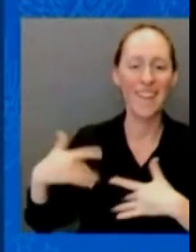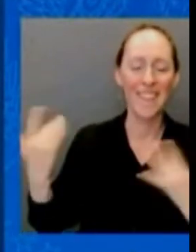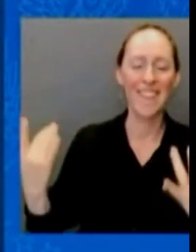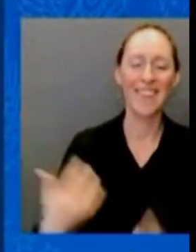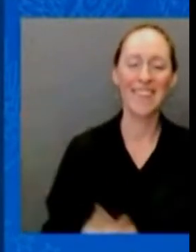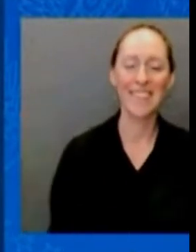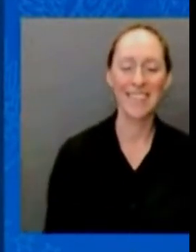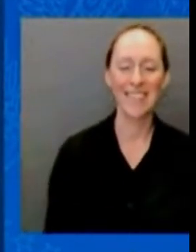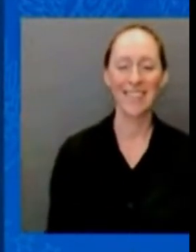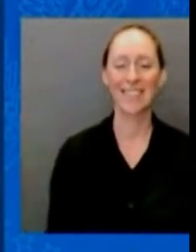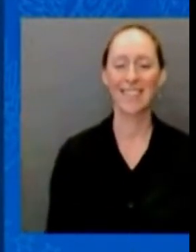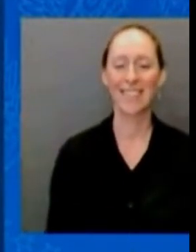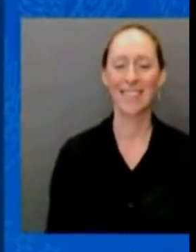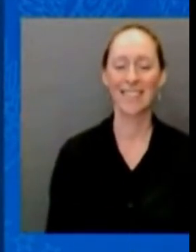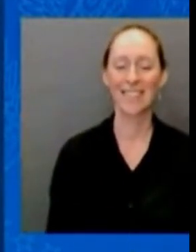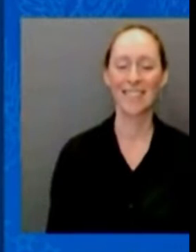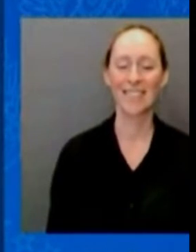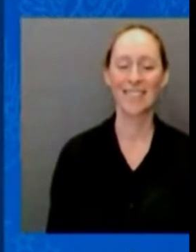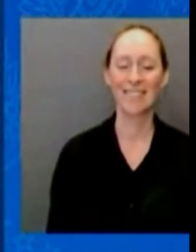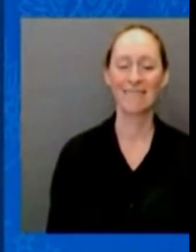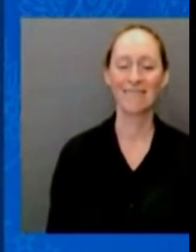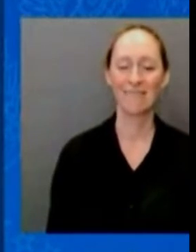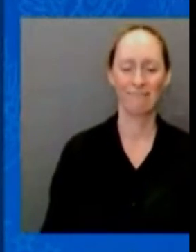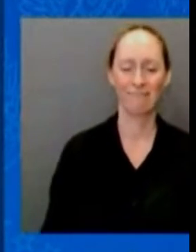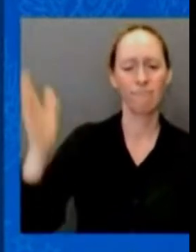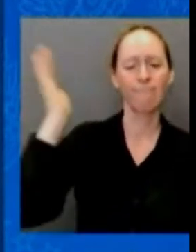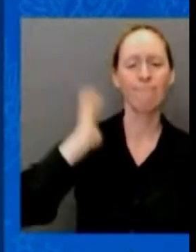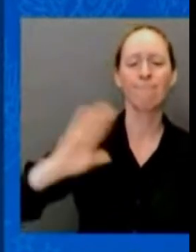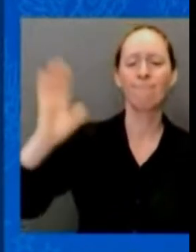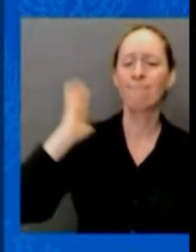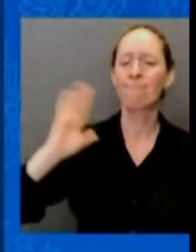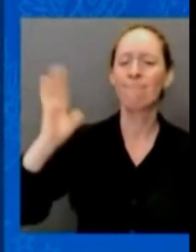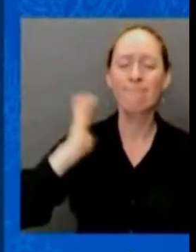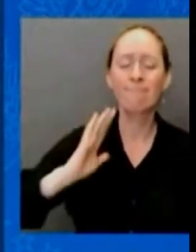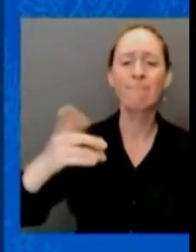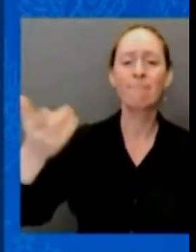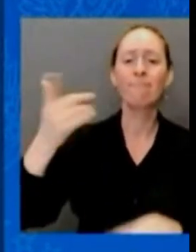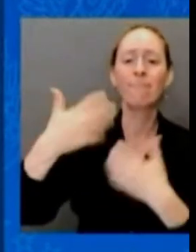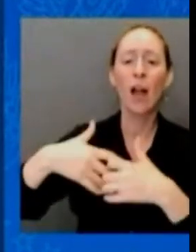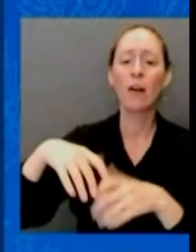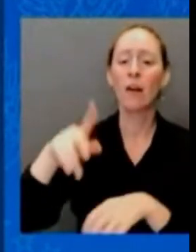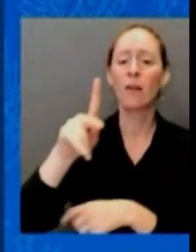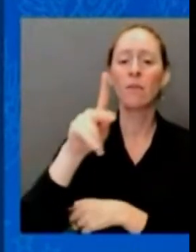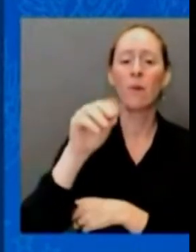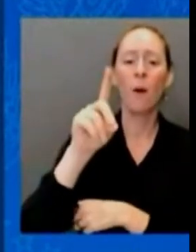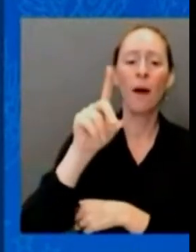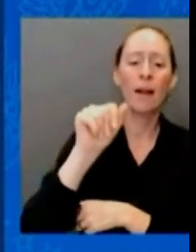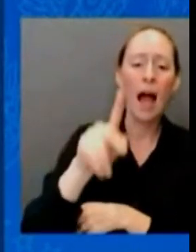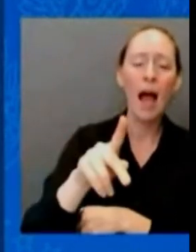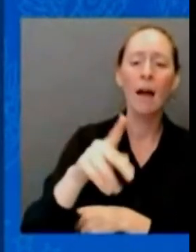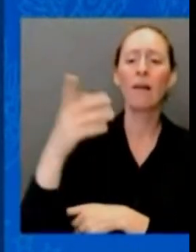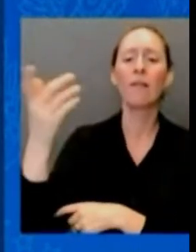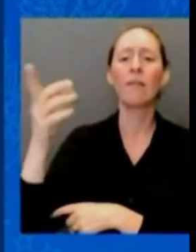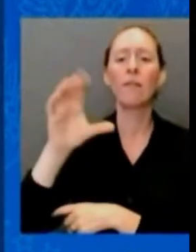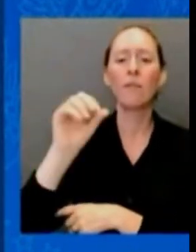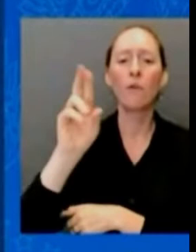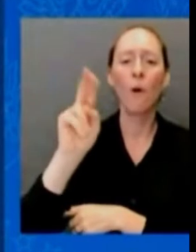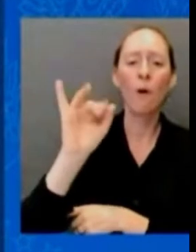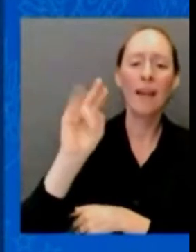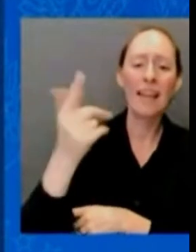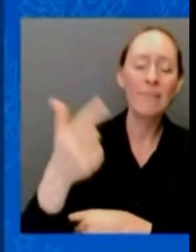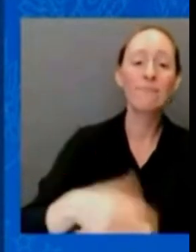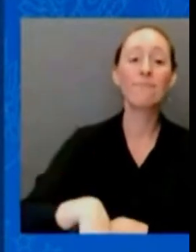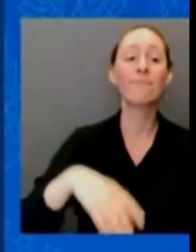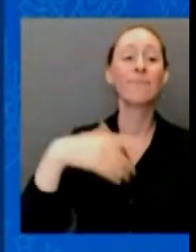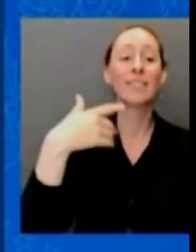Kodak, Corning, General Electric. Governors always believed it could be that way again. She thought that would be the case, and the region is poised to